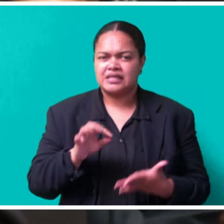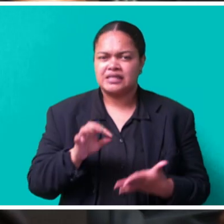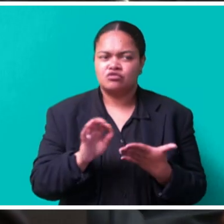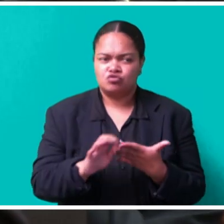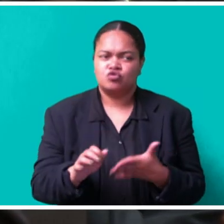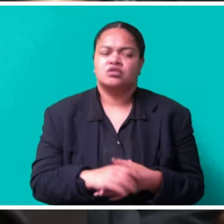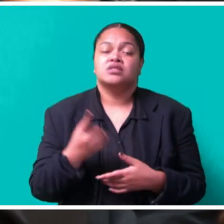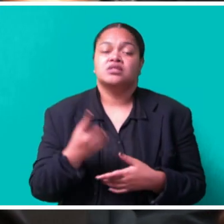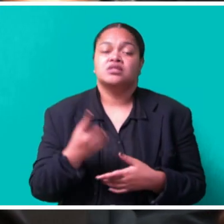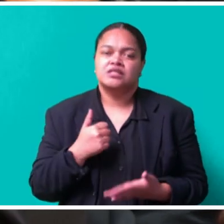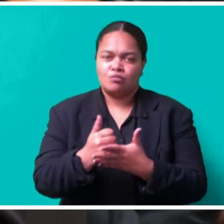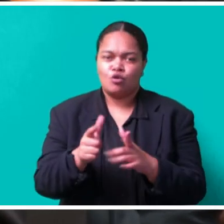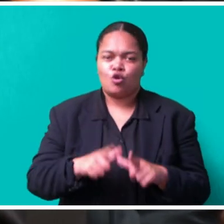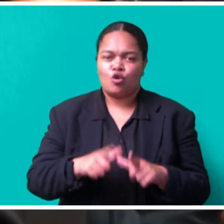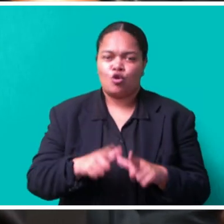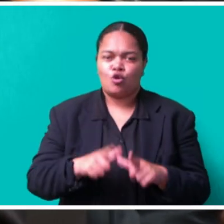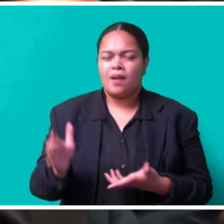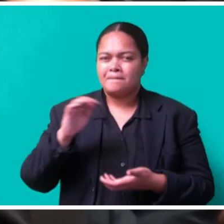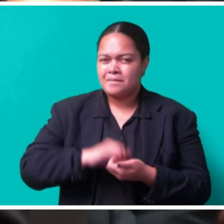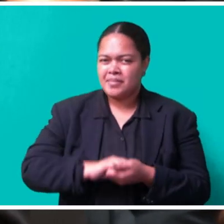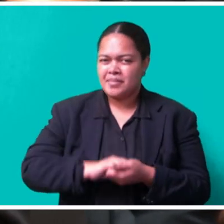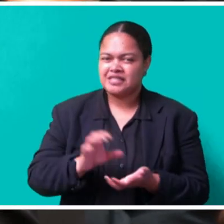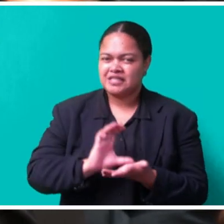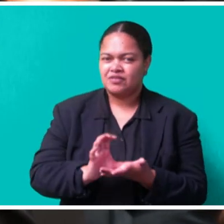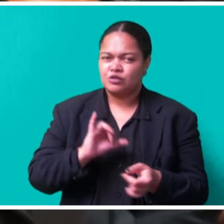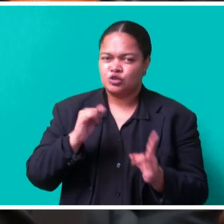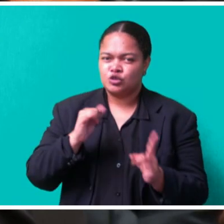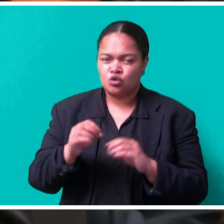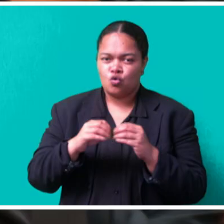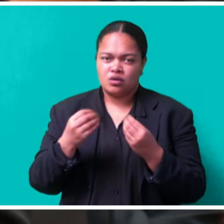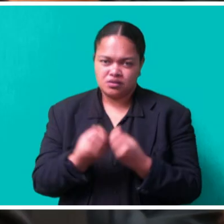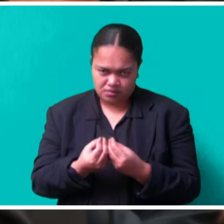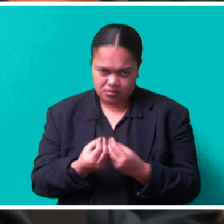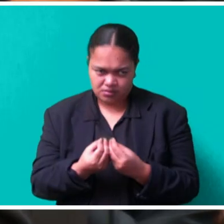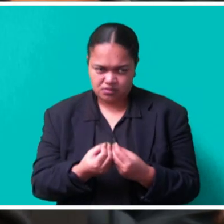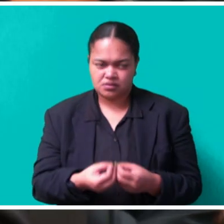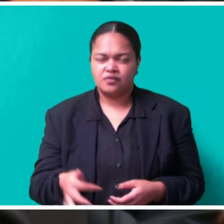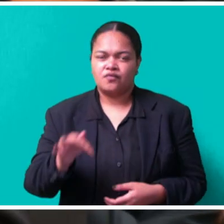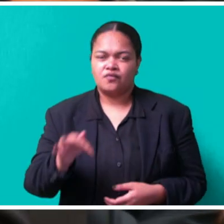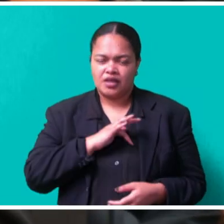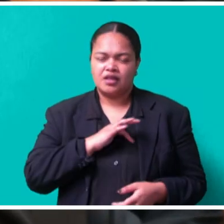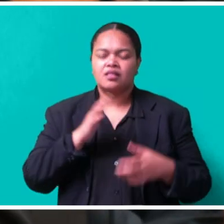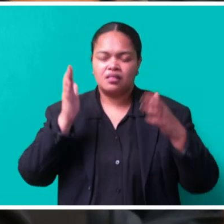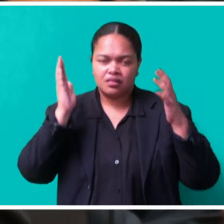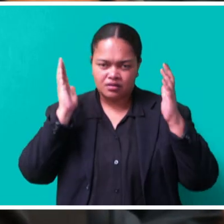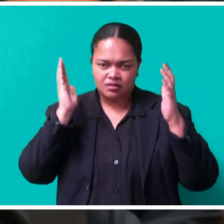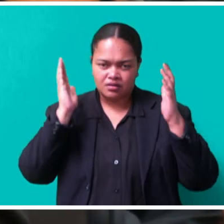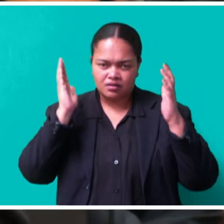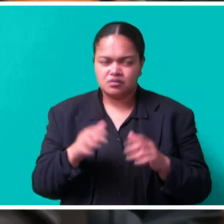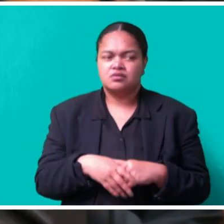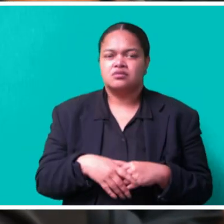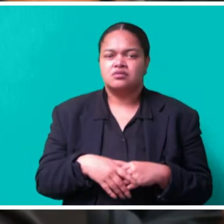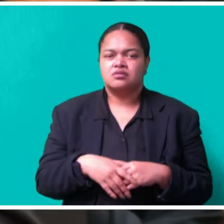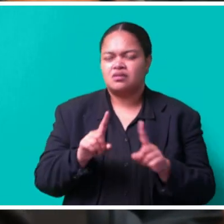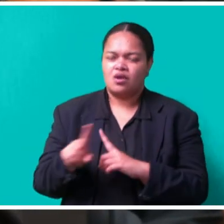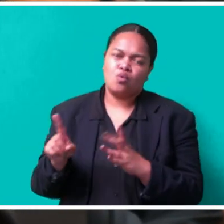and supported by local partners, civil society organizations, faith-based group, development agency, and international